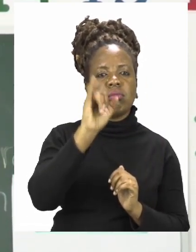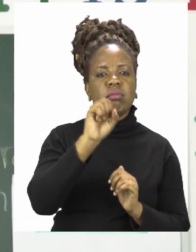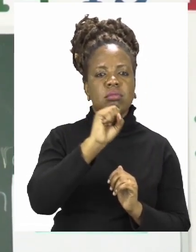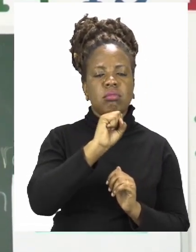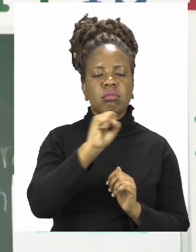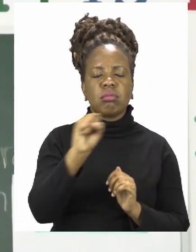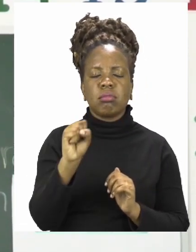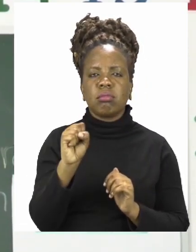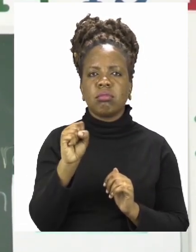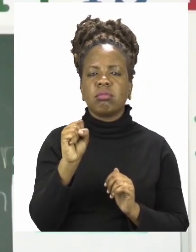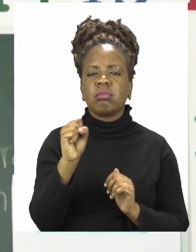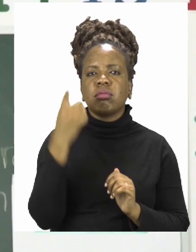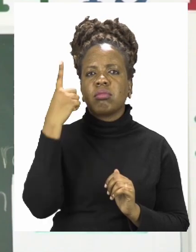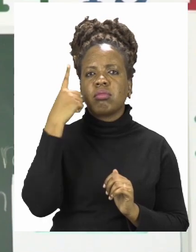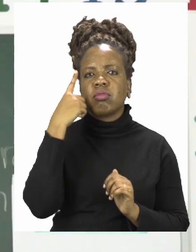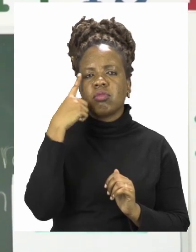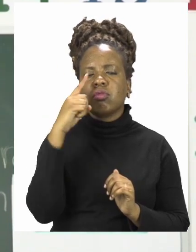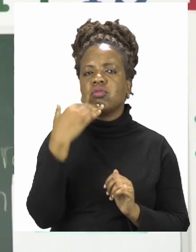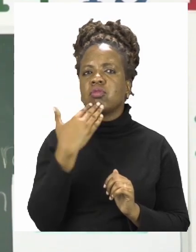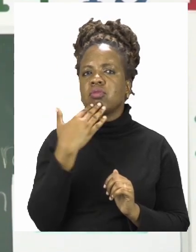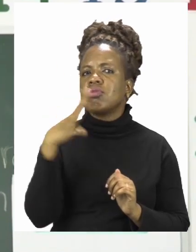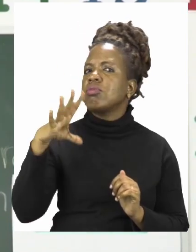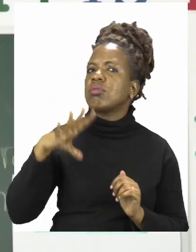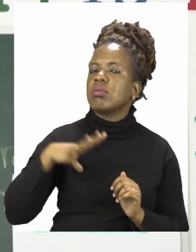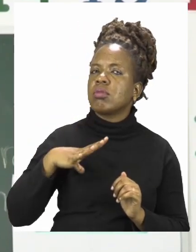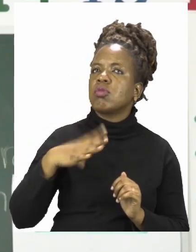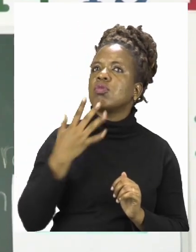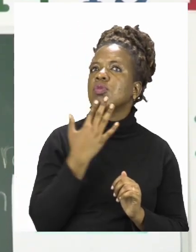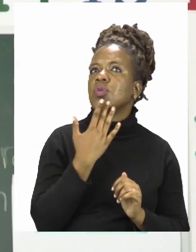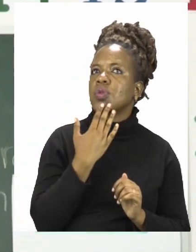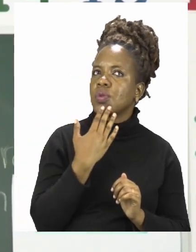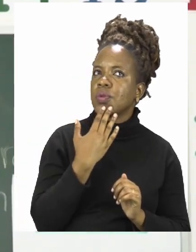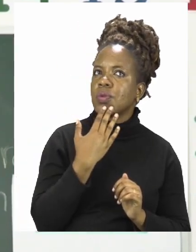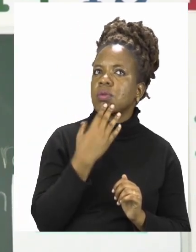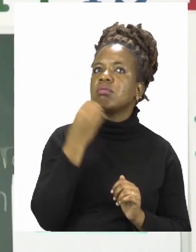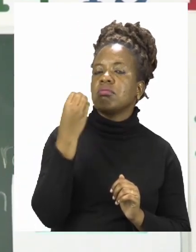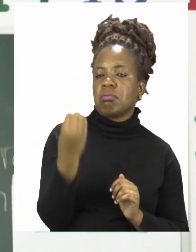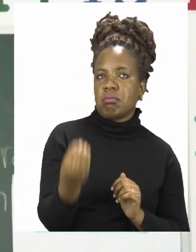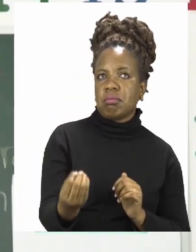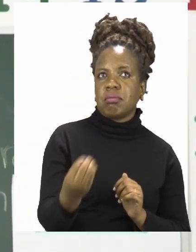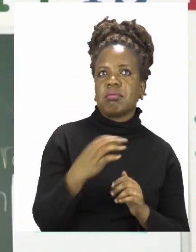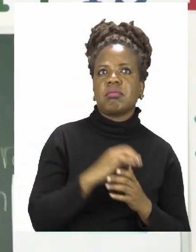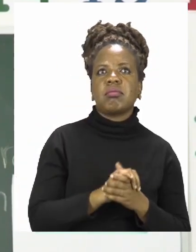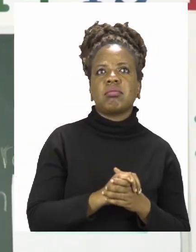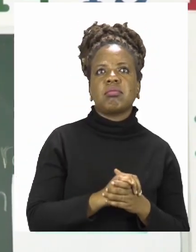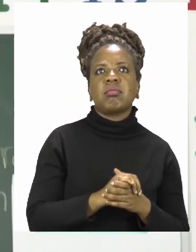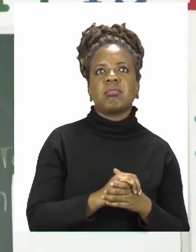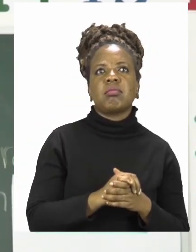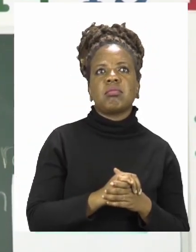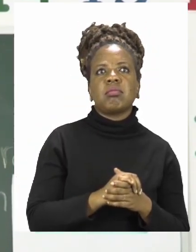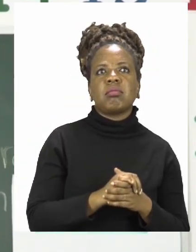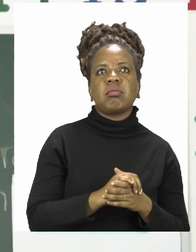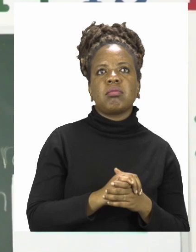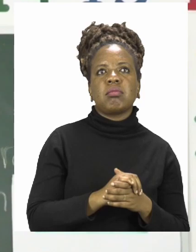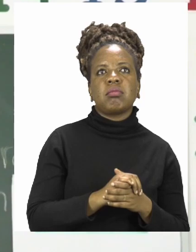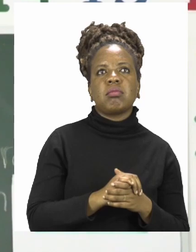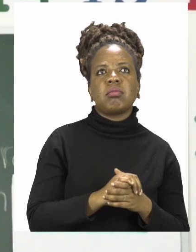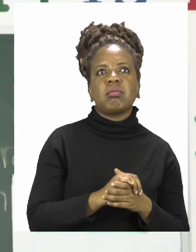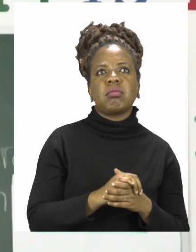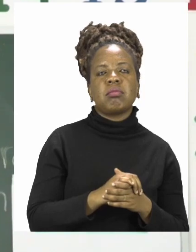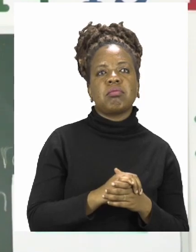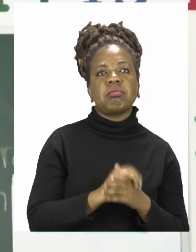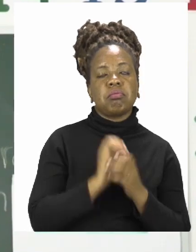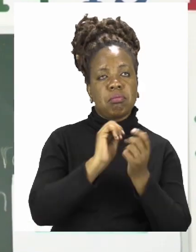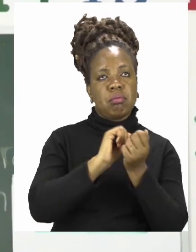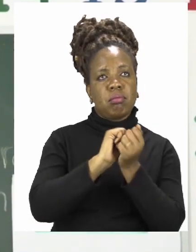owns the toys is the child. So we're going to change our sentence by saying the